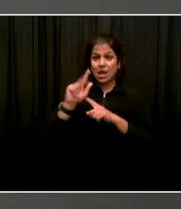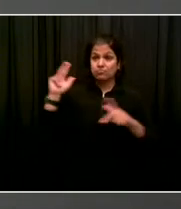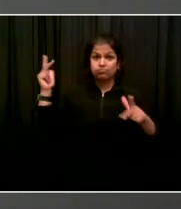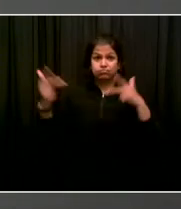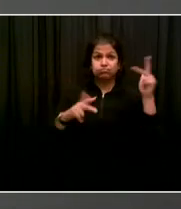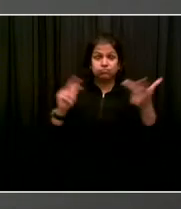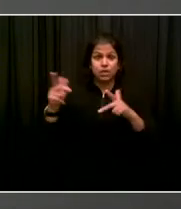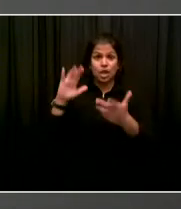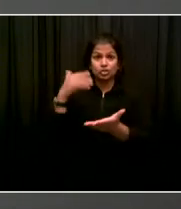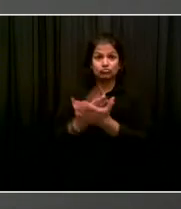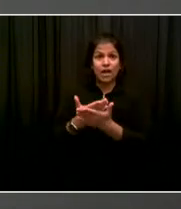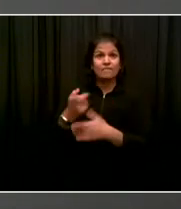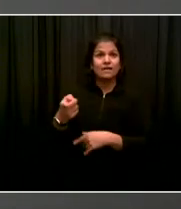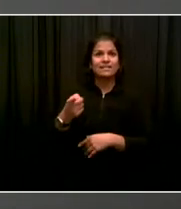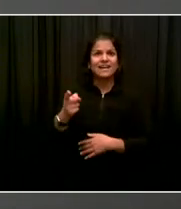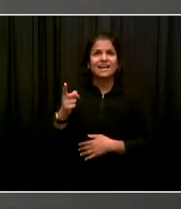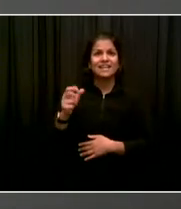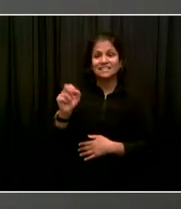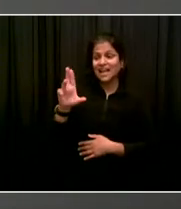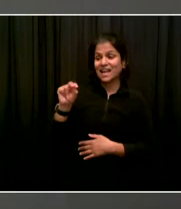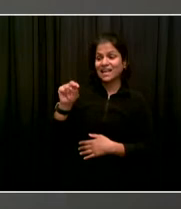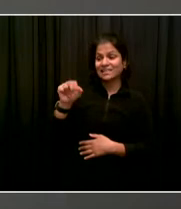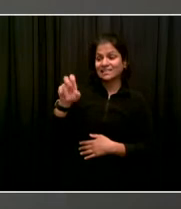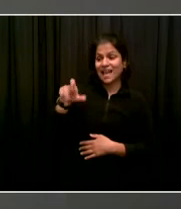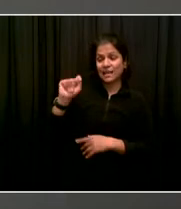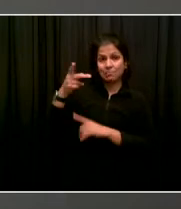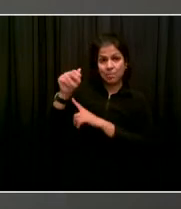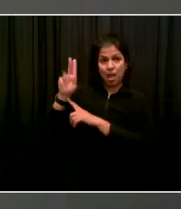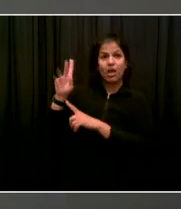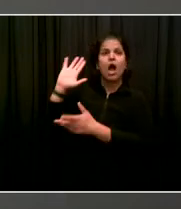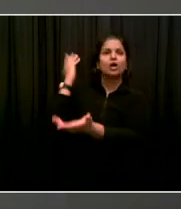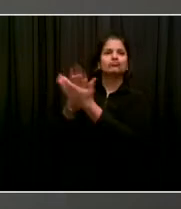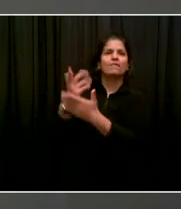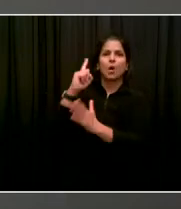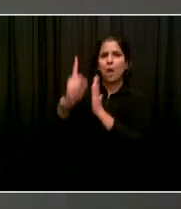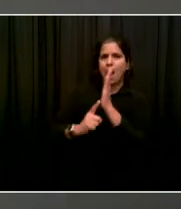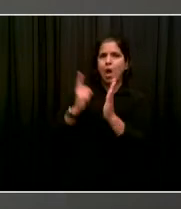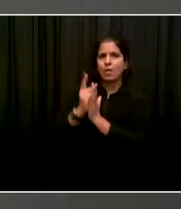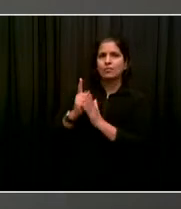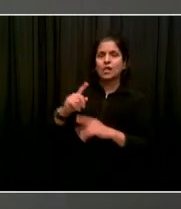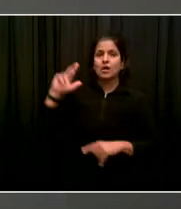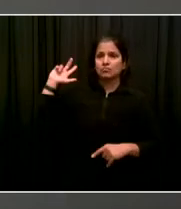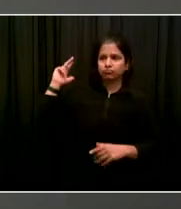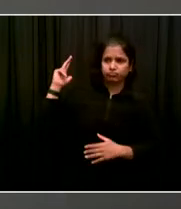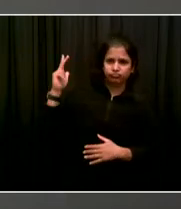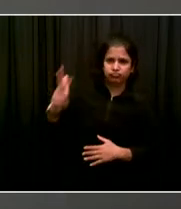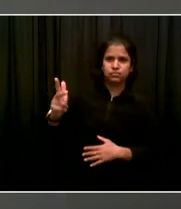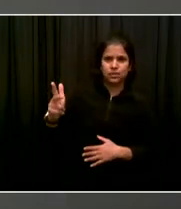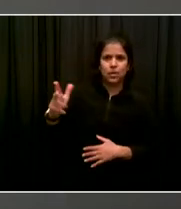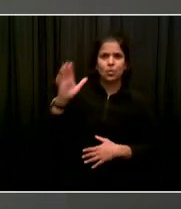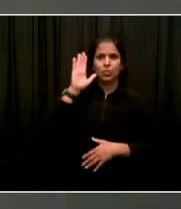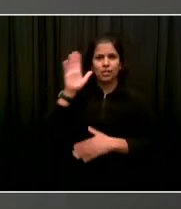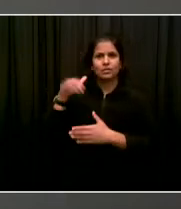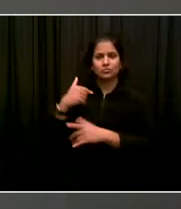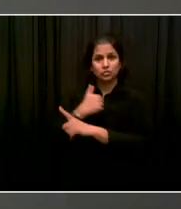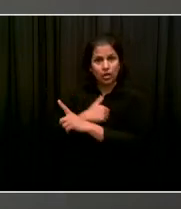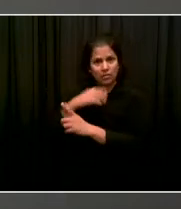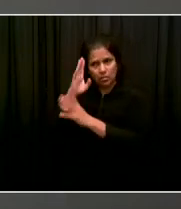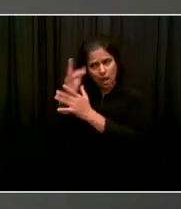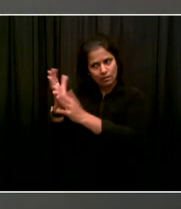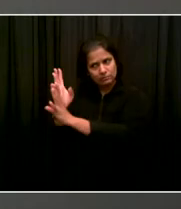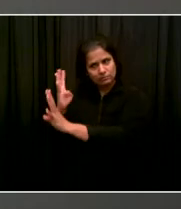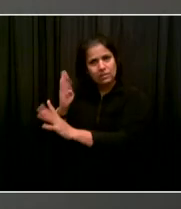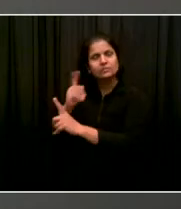So we apologize to the people who are at that site and hope that with the additional unit, the line goes down